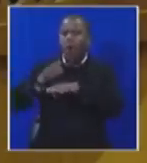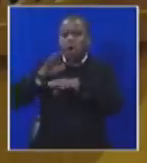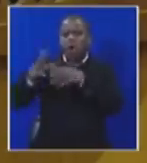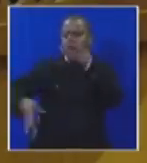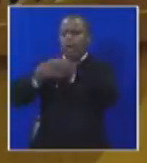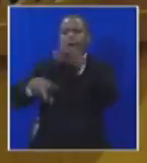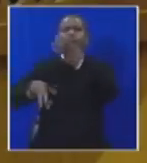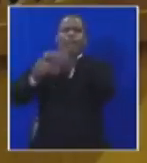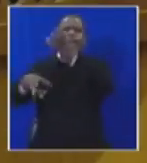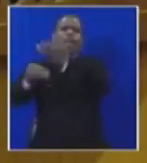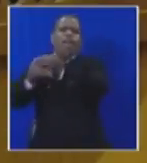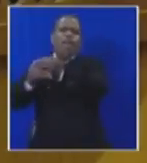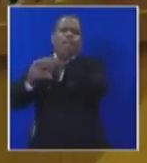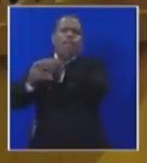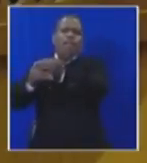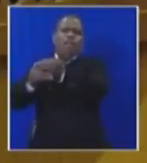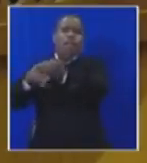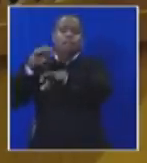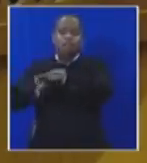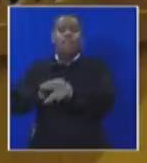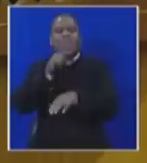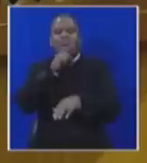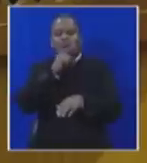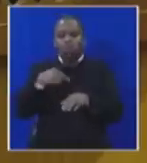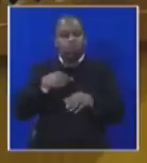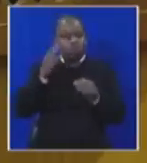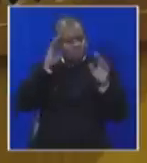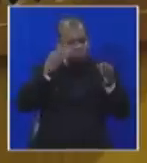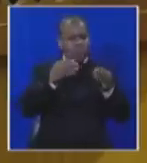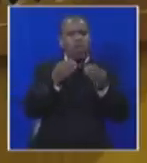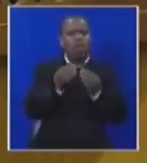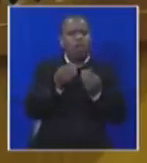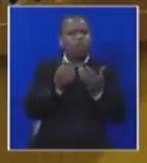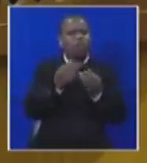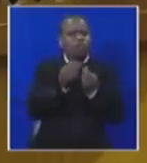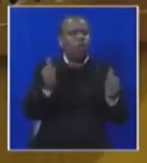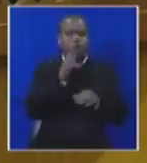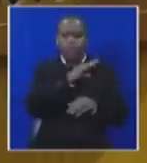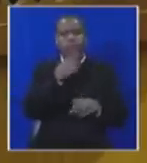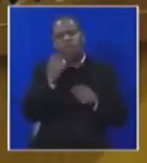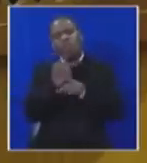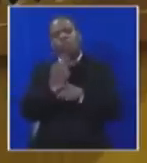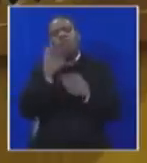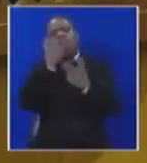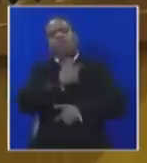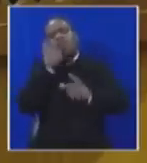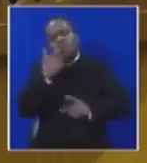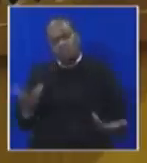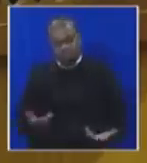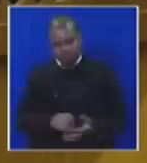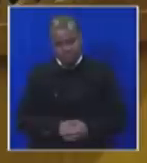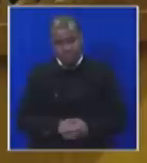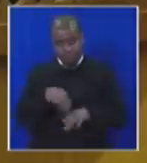To add insult to this neglect, you and your party have spawned a form of despicable and vitriolic racial fascism that has